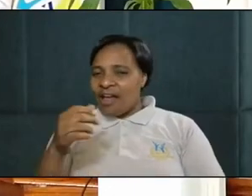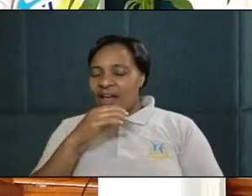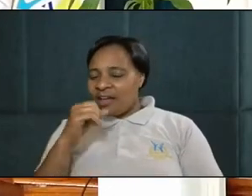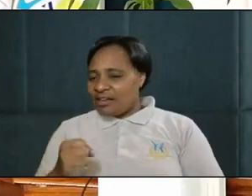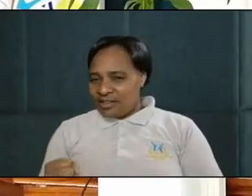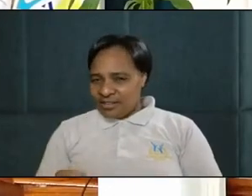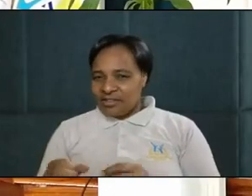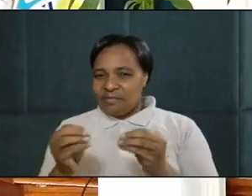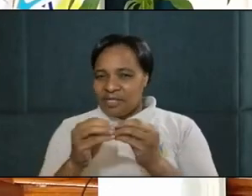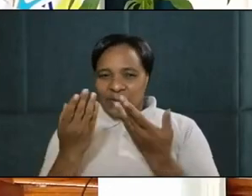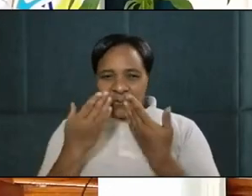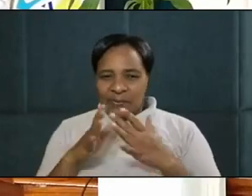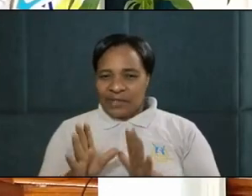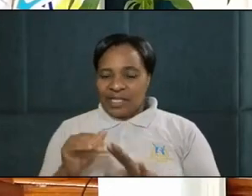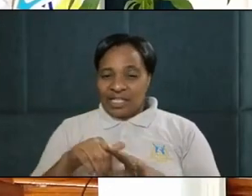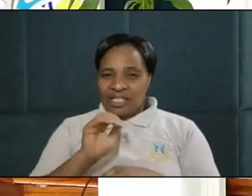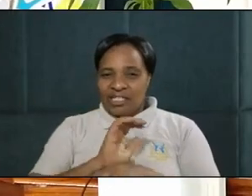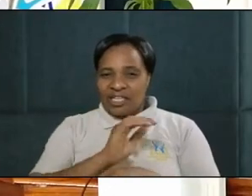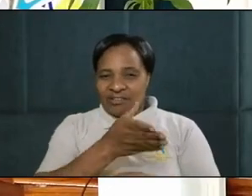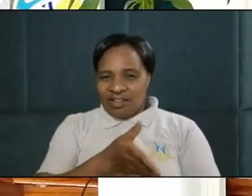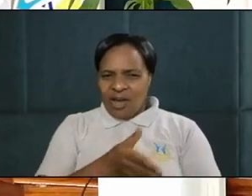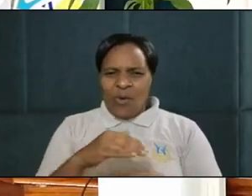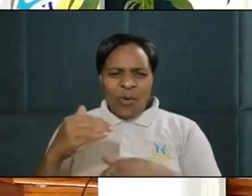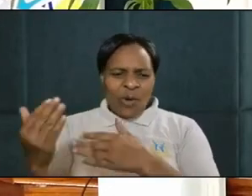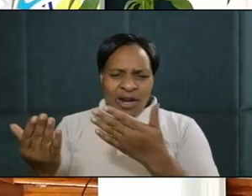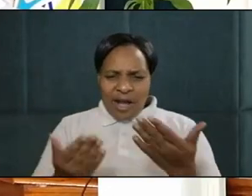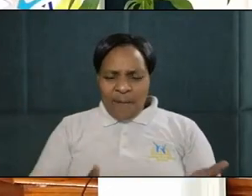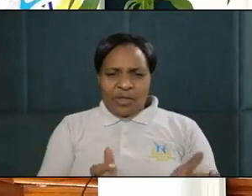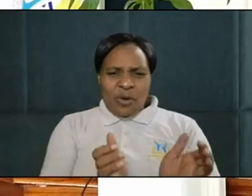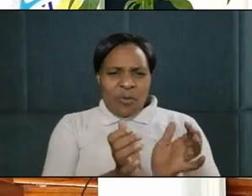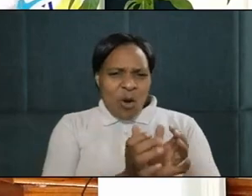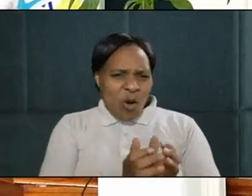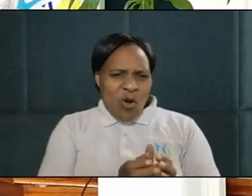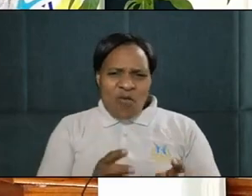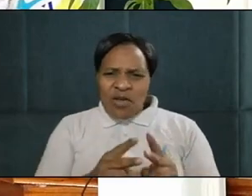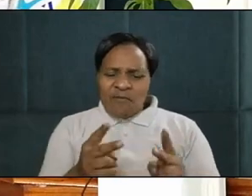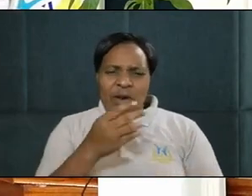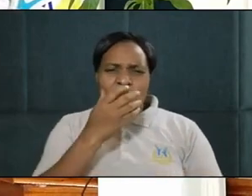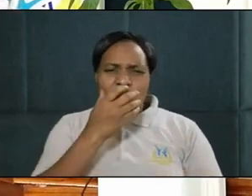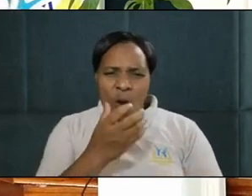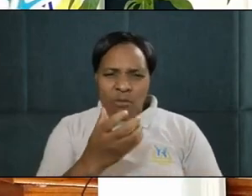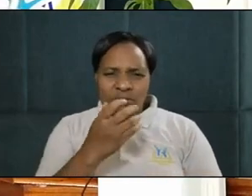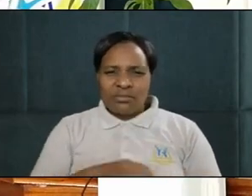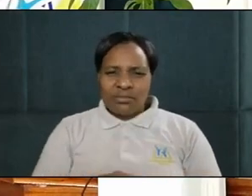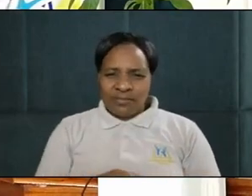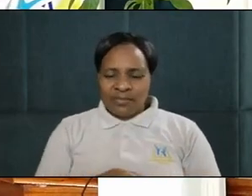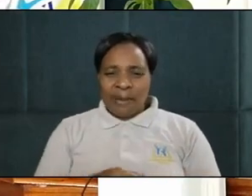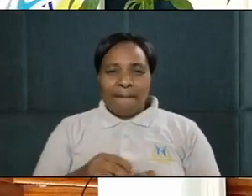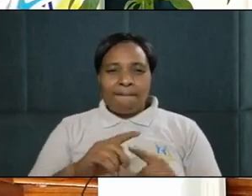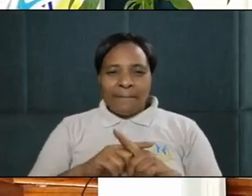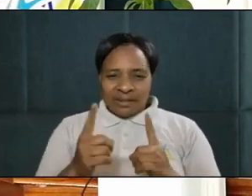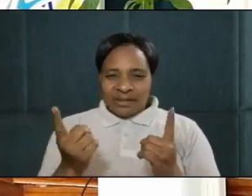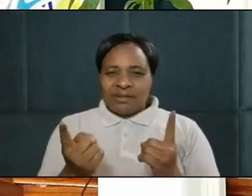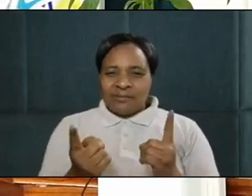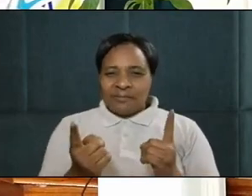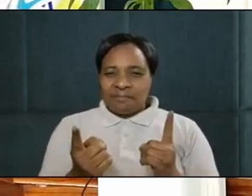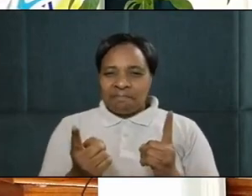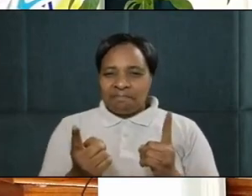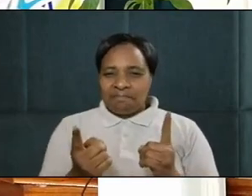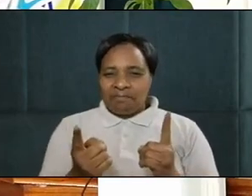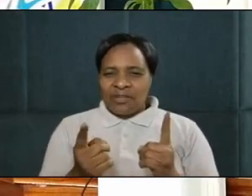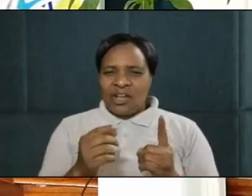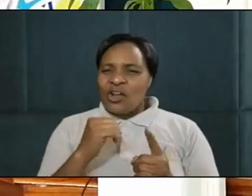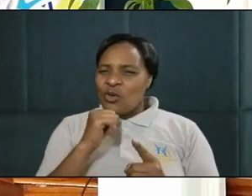elders. And the other elders of the church. So they welcome Paul very warmly. But, can I tell you one thing?